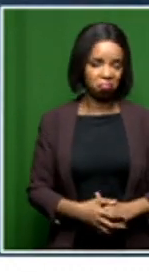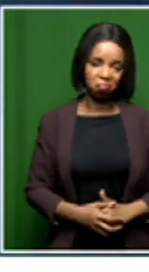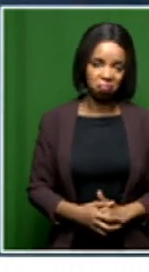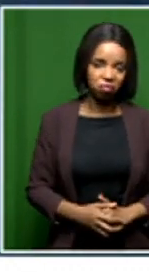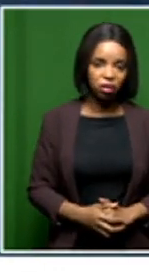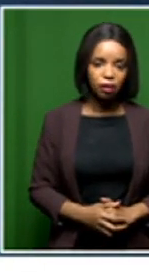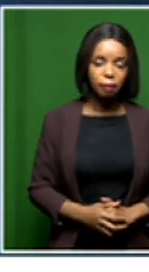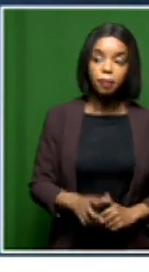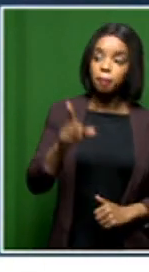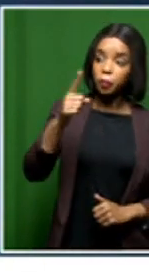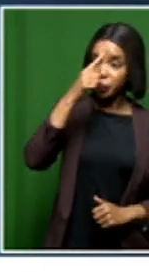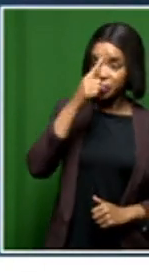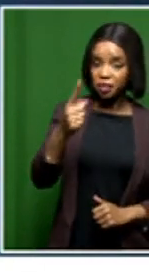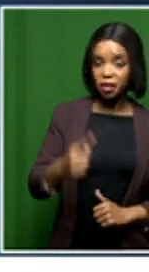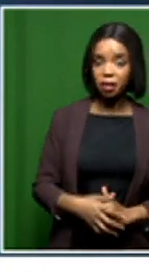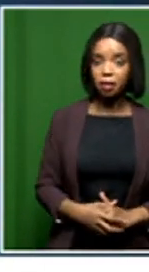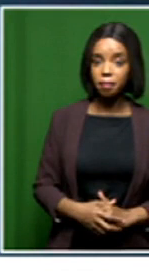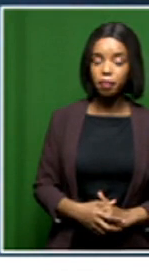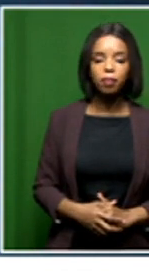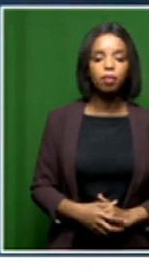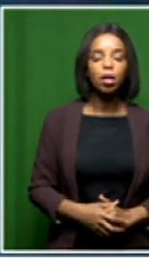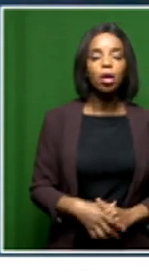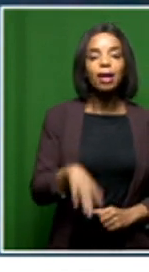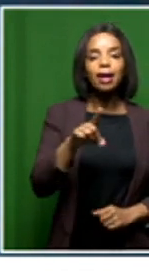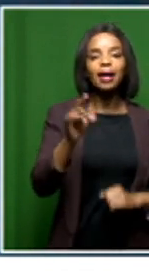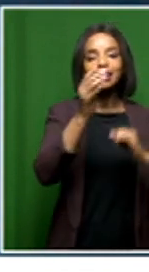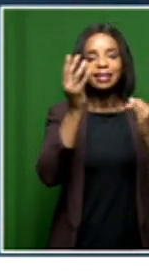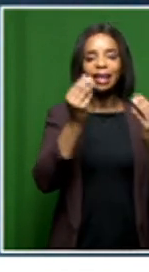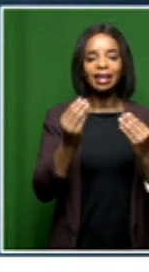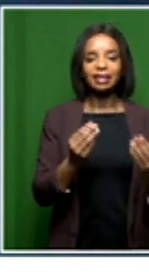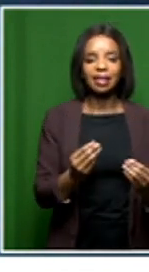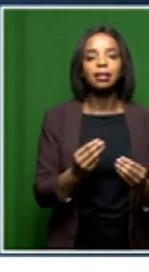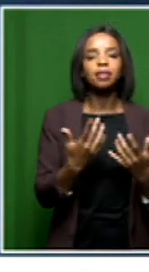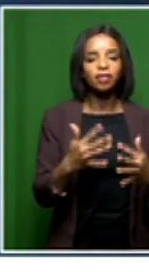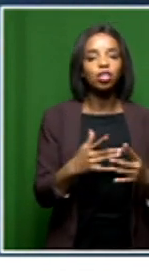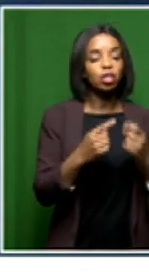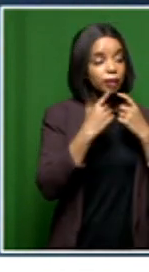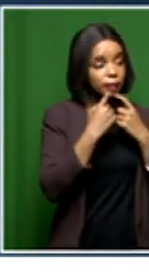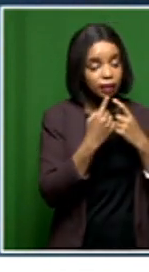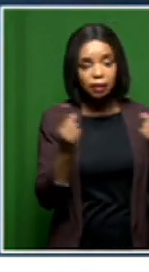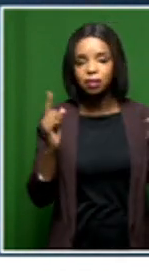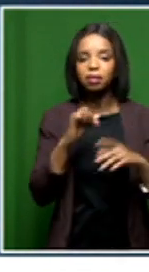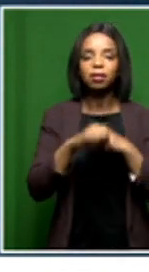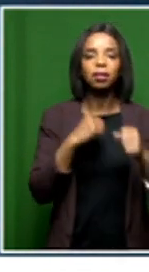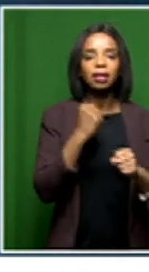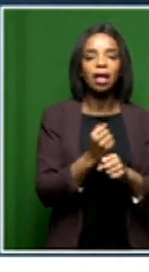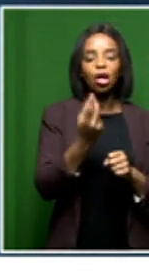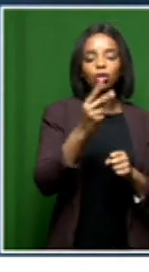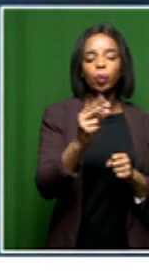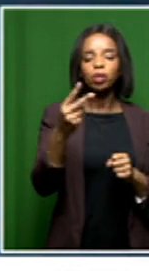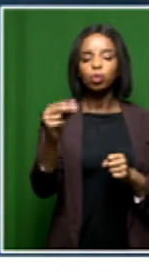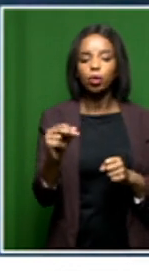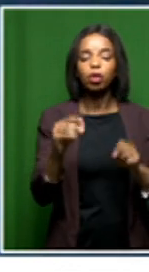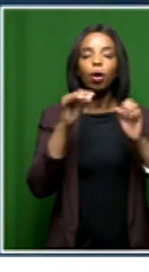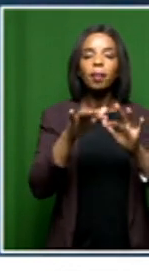quoted, Leanne, it is accurate. We can go back to the statistics that were released at the beginning of 2020 in terms of fatalities that occurred